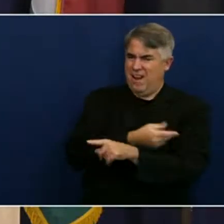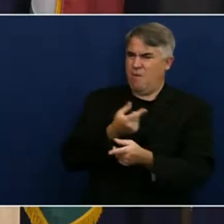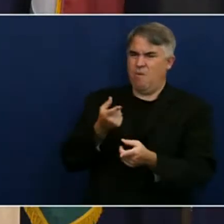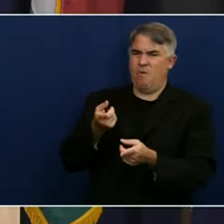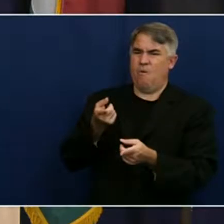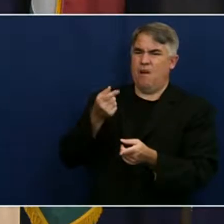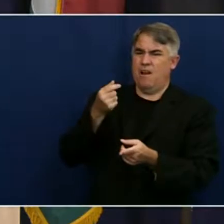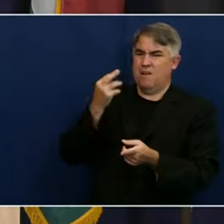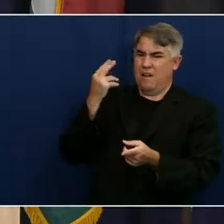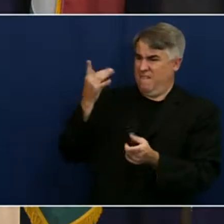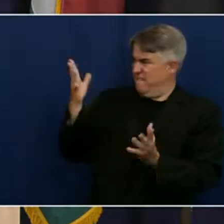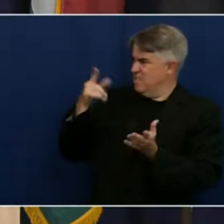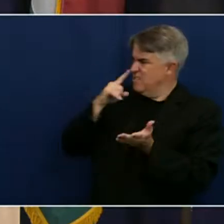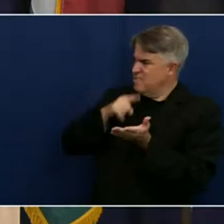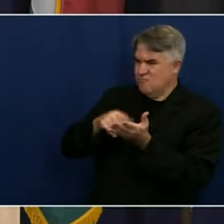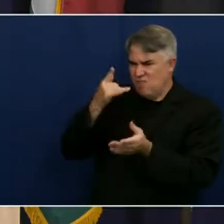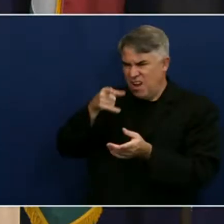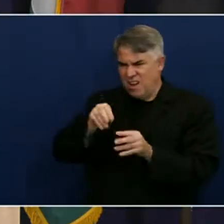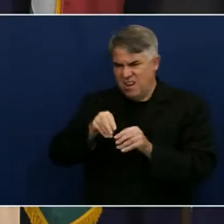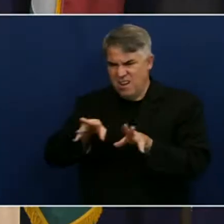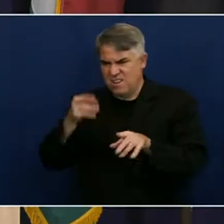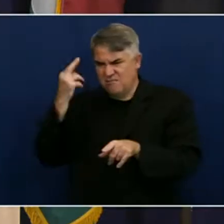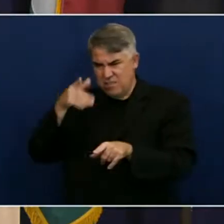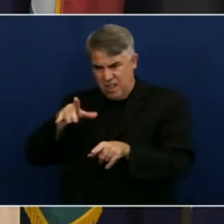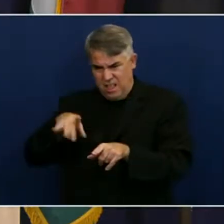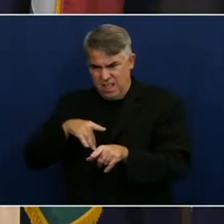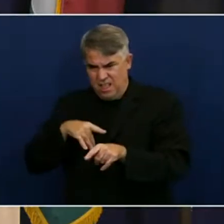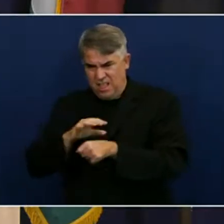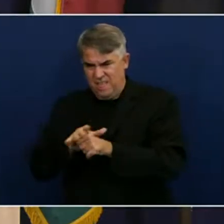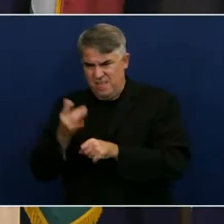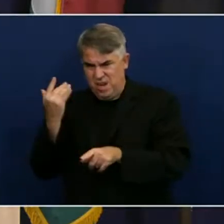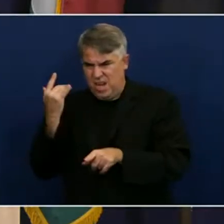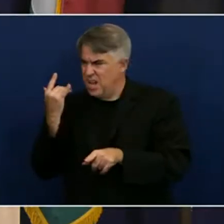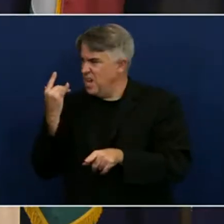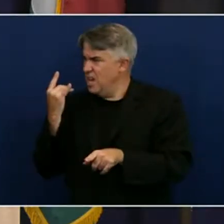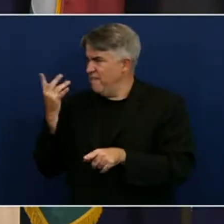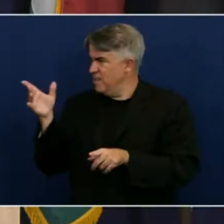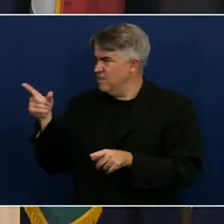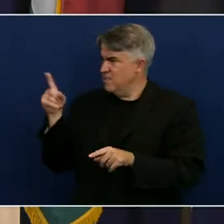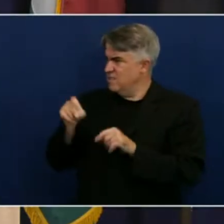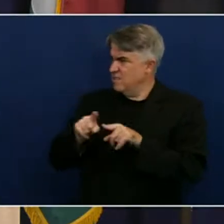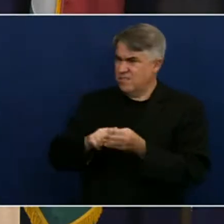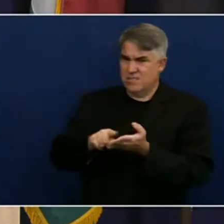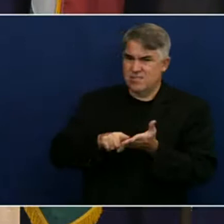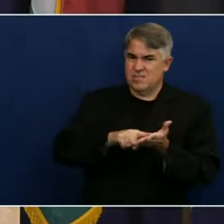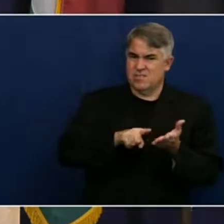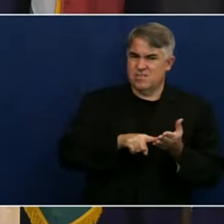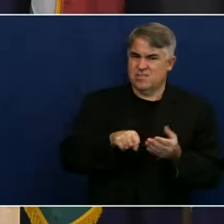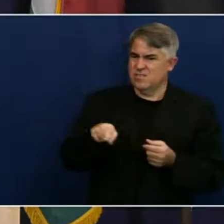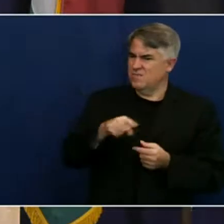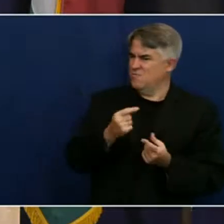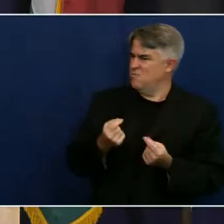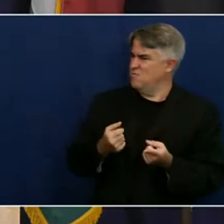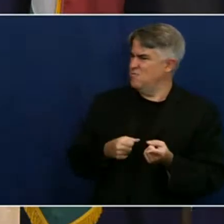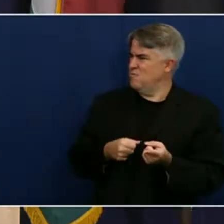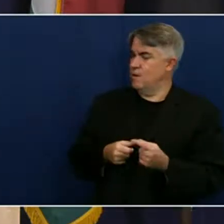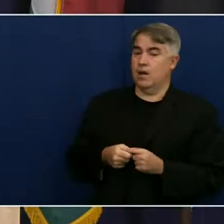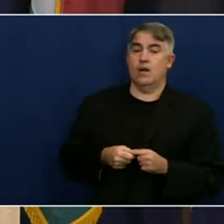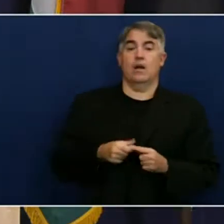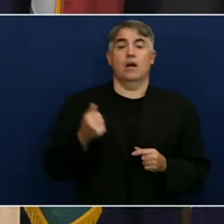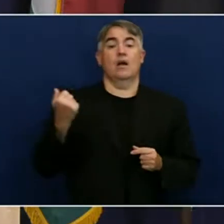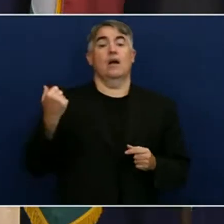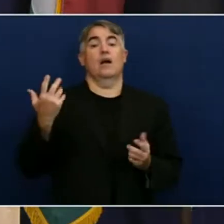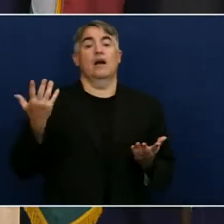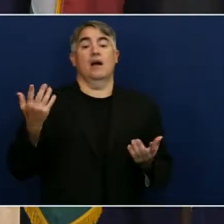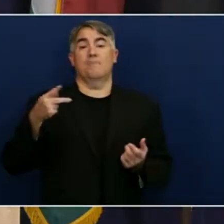of investigating these outbreaks, and what kind of behavior is going on when they do occur? Paul, there's